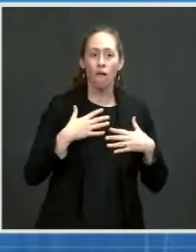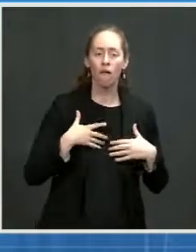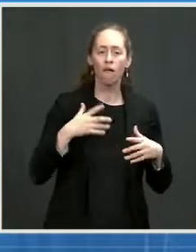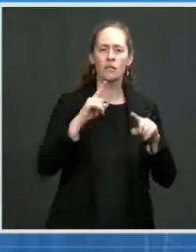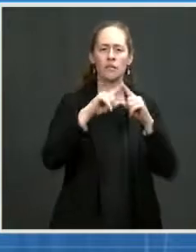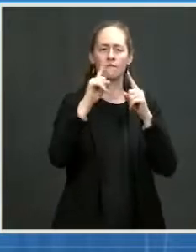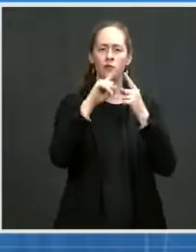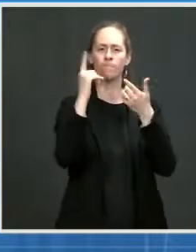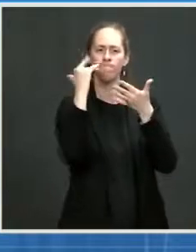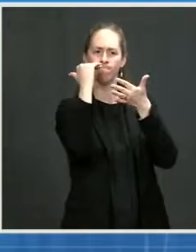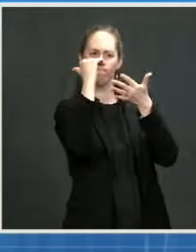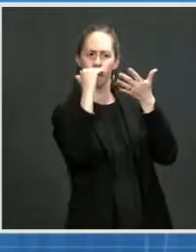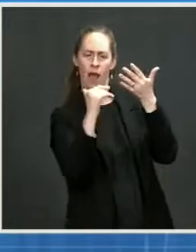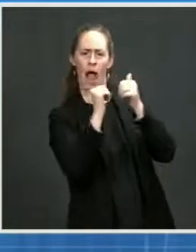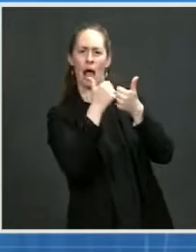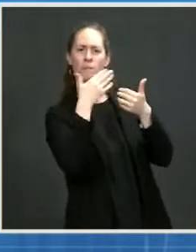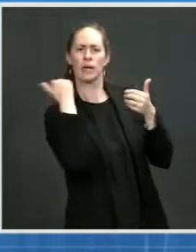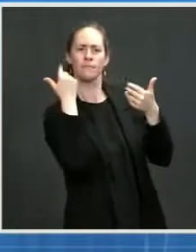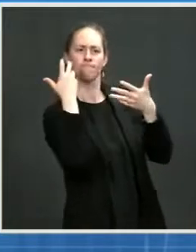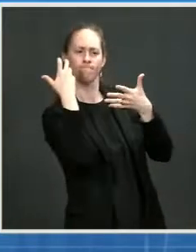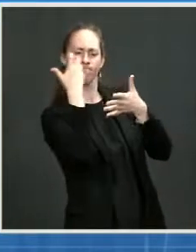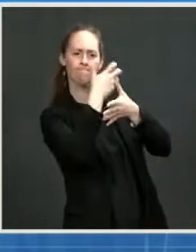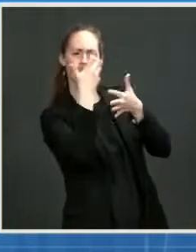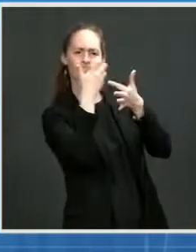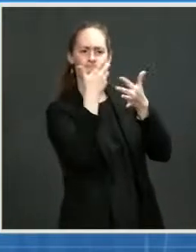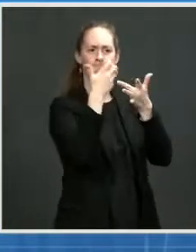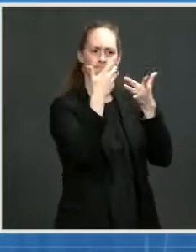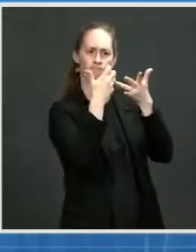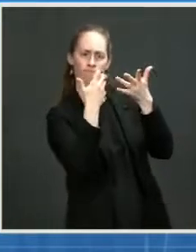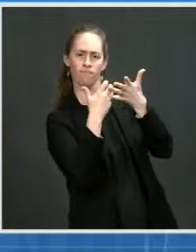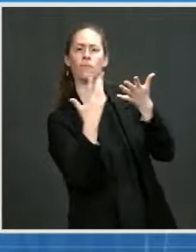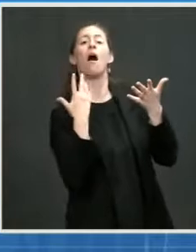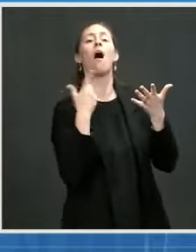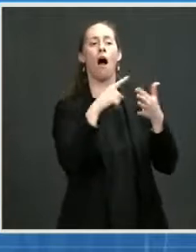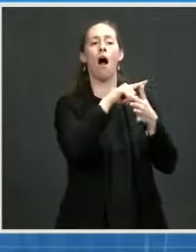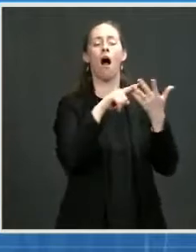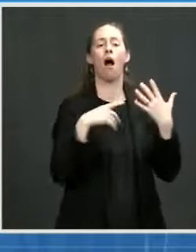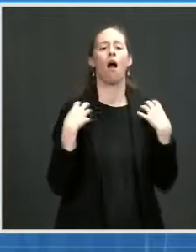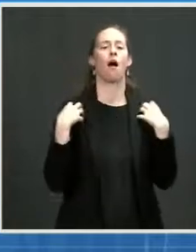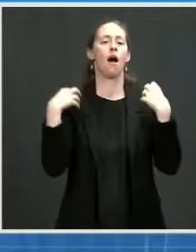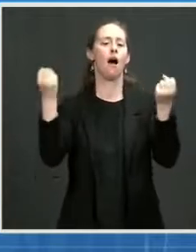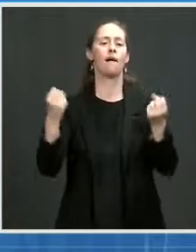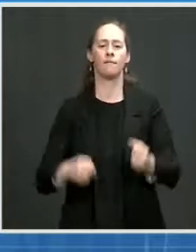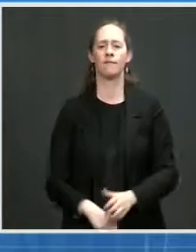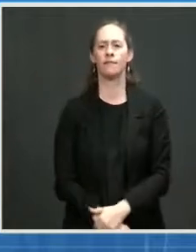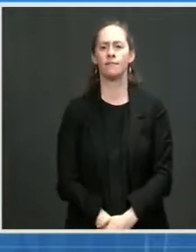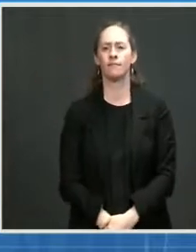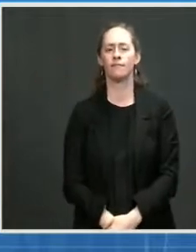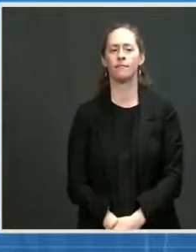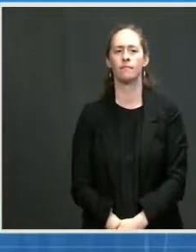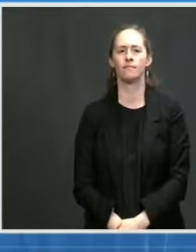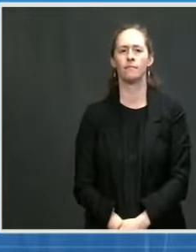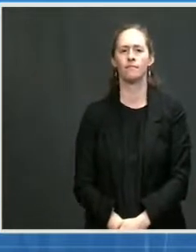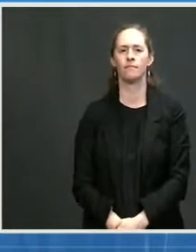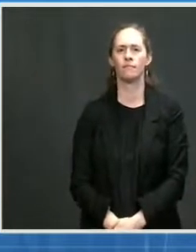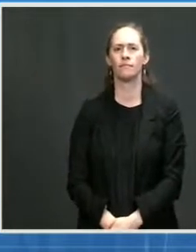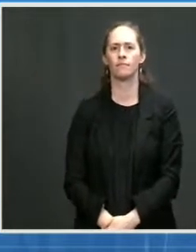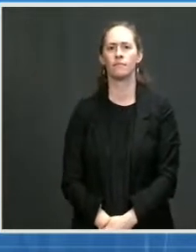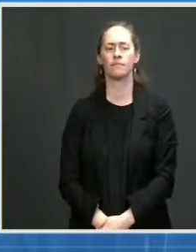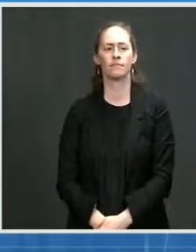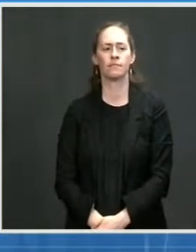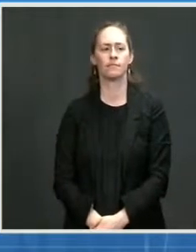flow devices, and those hospitalized requiring mechanical ventilation or ECMO. I would like to have people realize